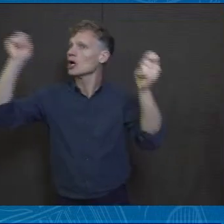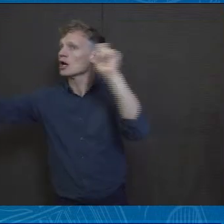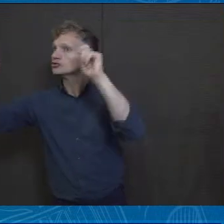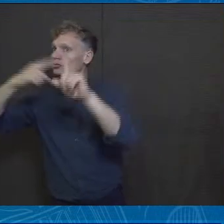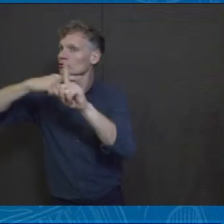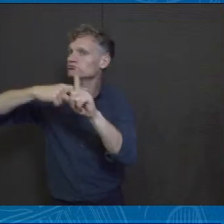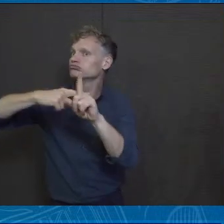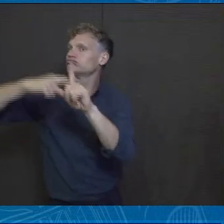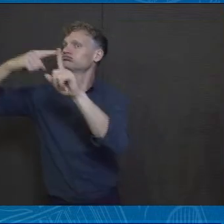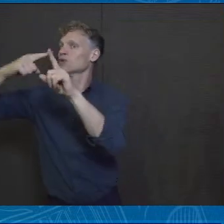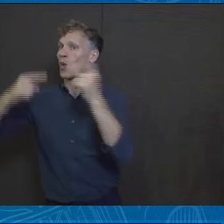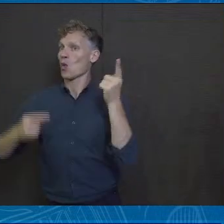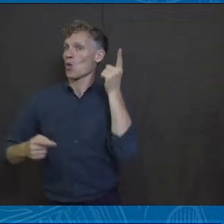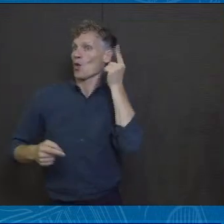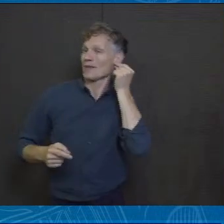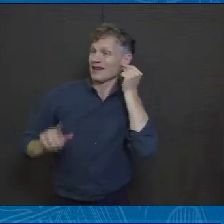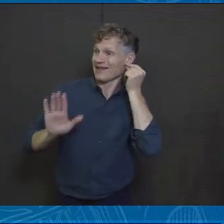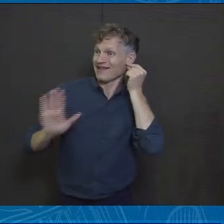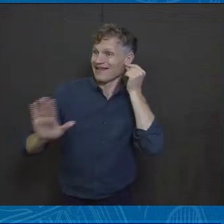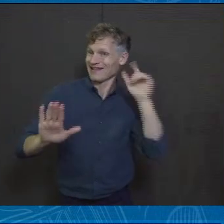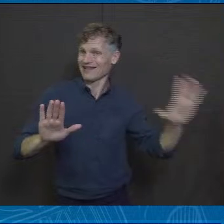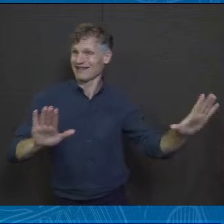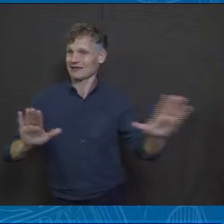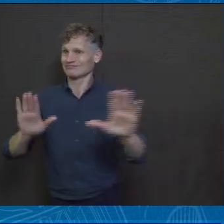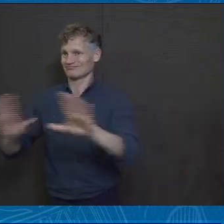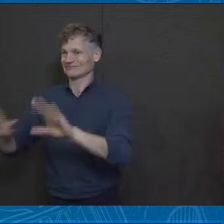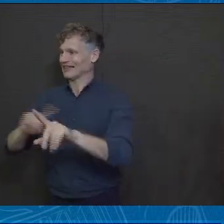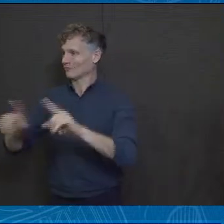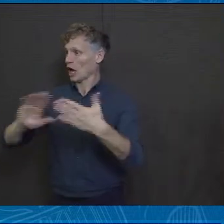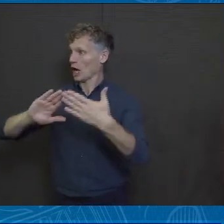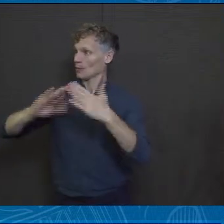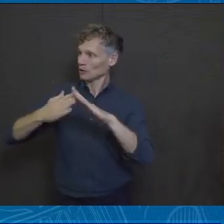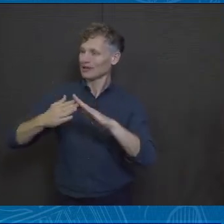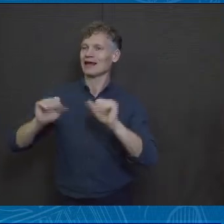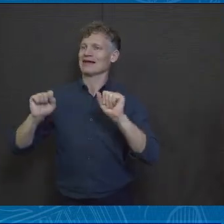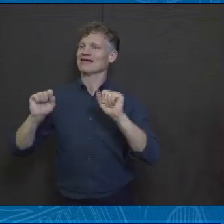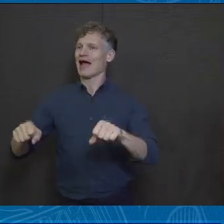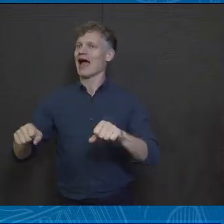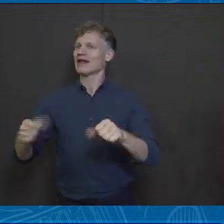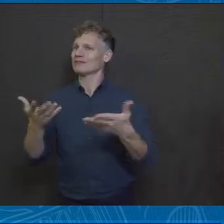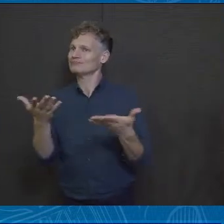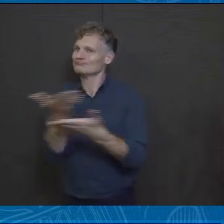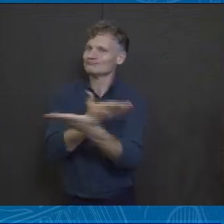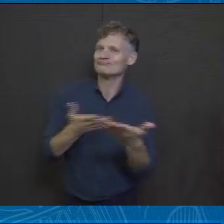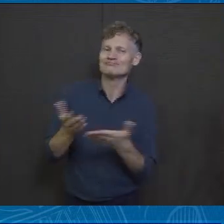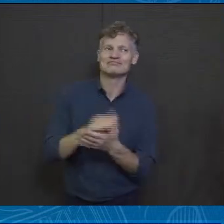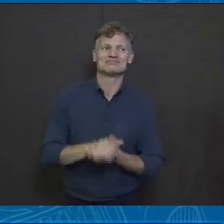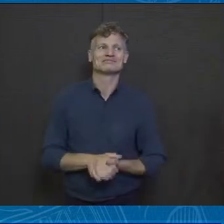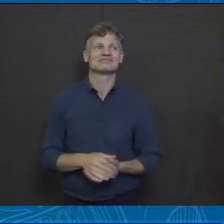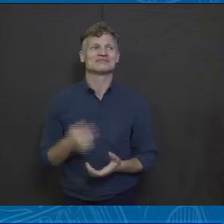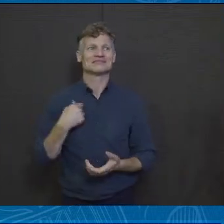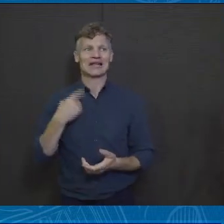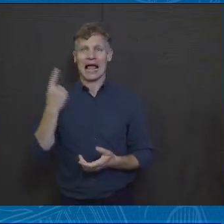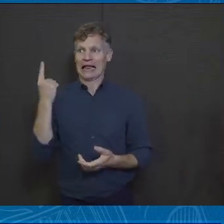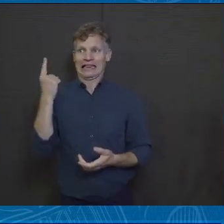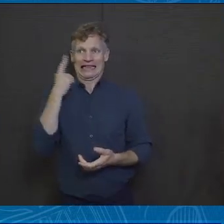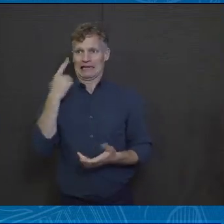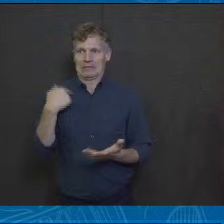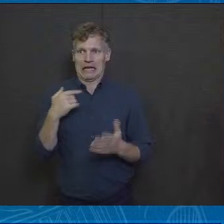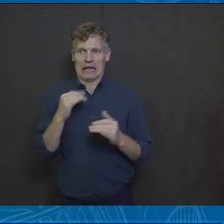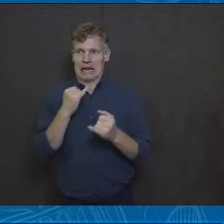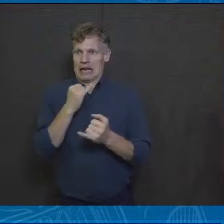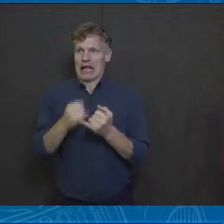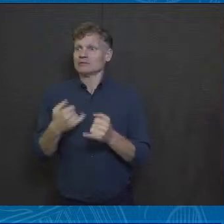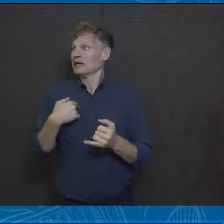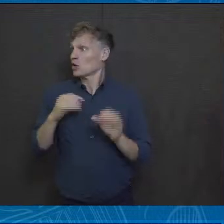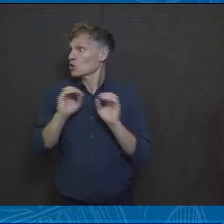various communities. And I think I'm wrapping up on this because I haven't had a presentation. I thought it would be good just to